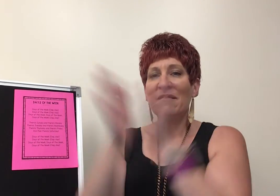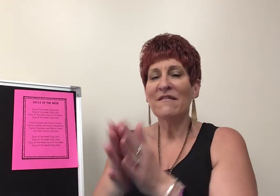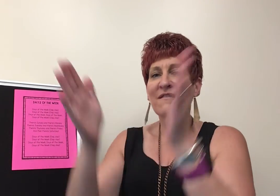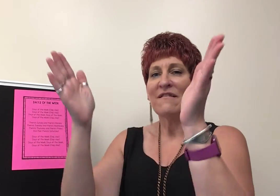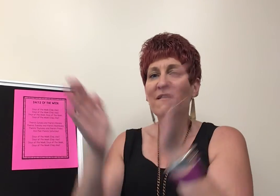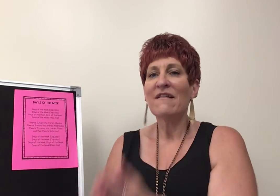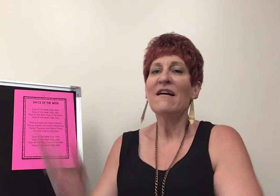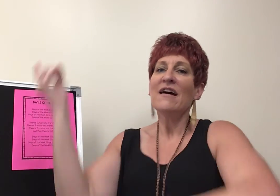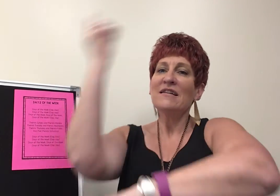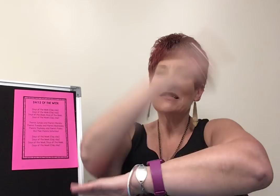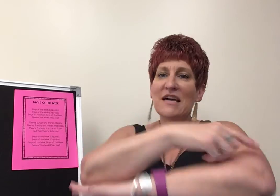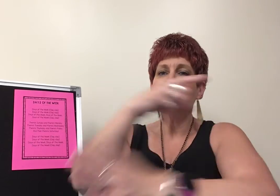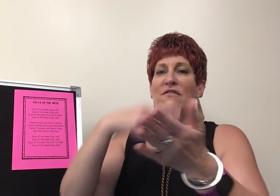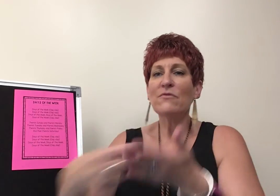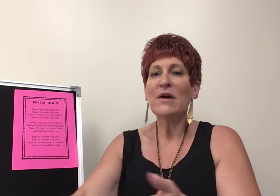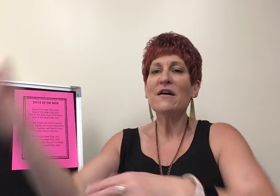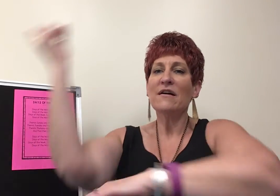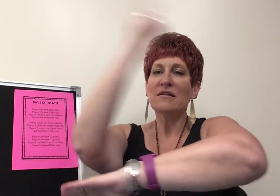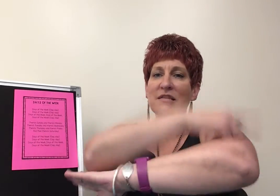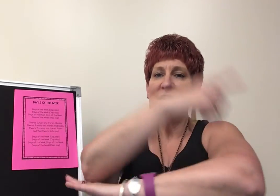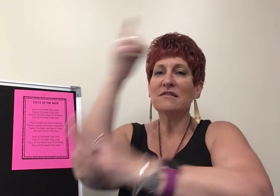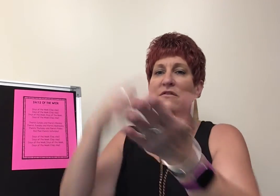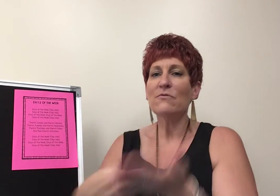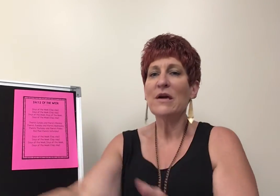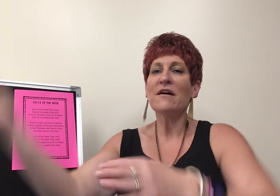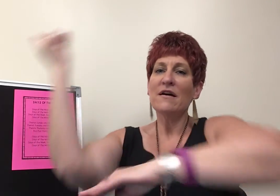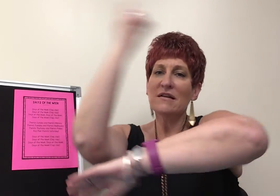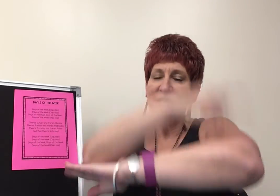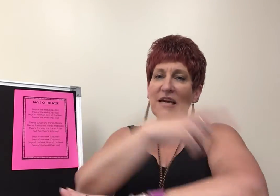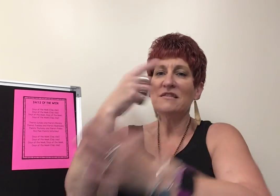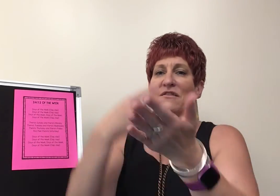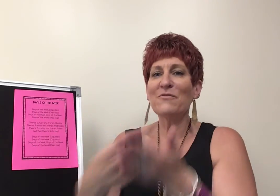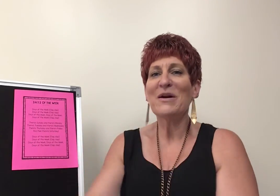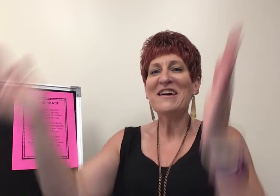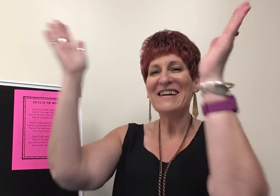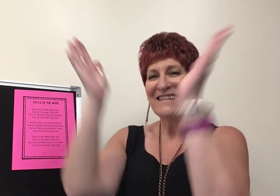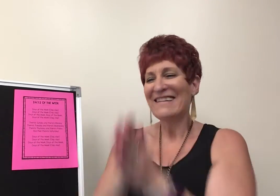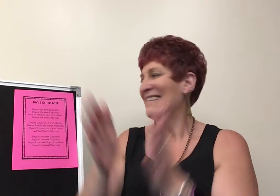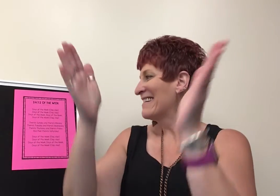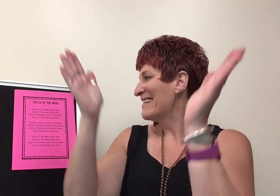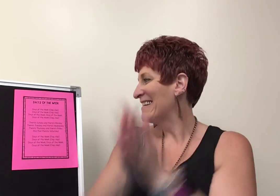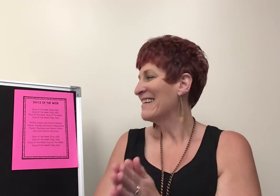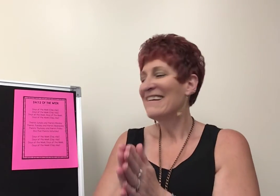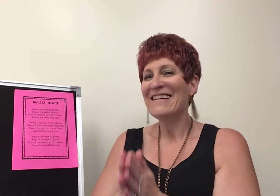week. Days of the week. Days of the week. Days of the week.